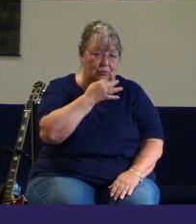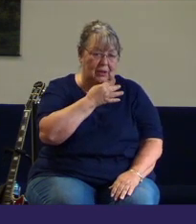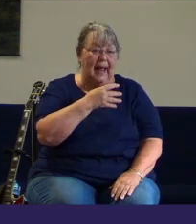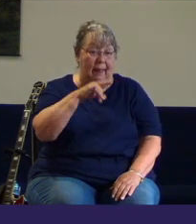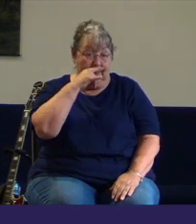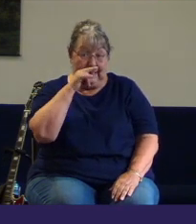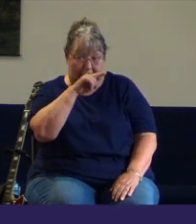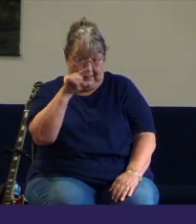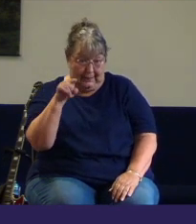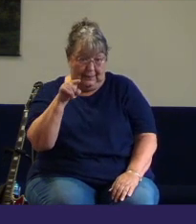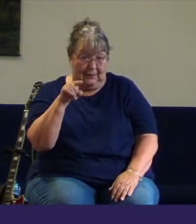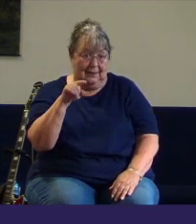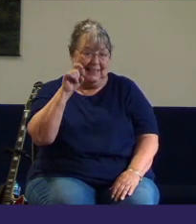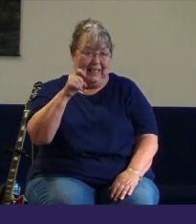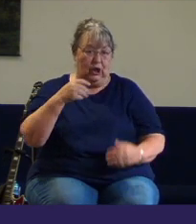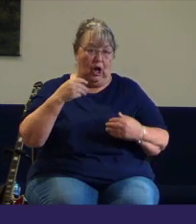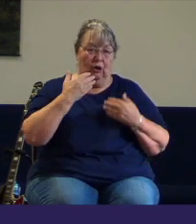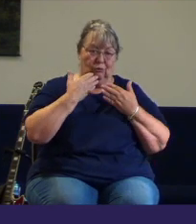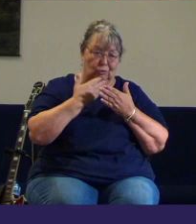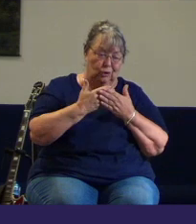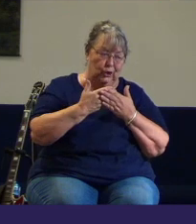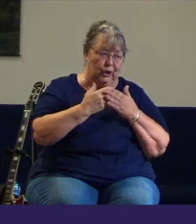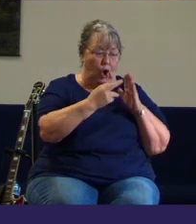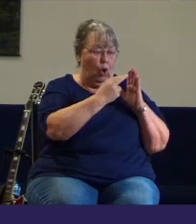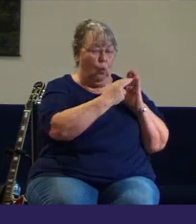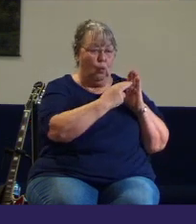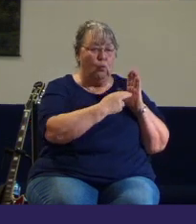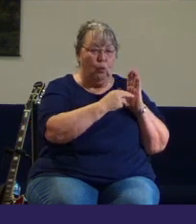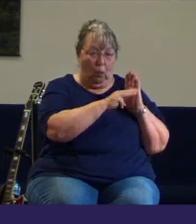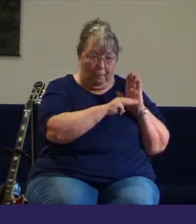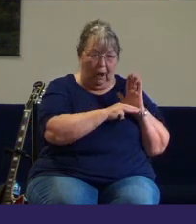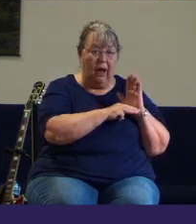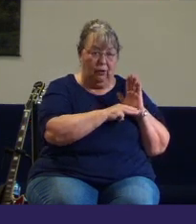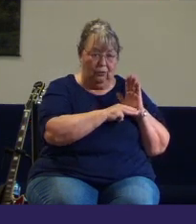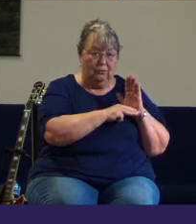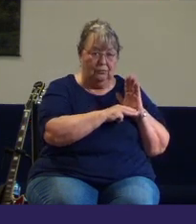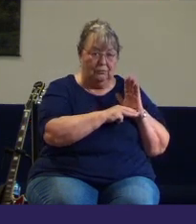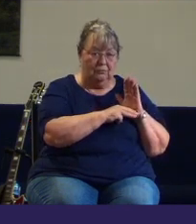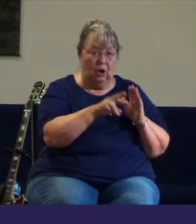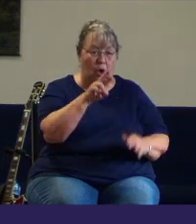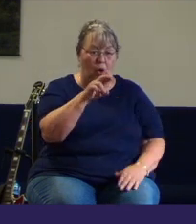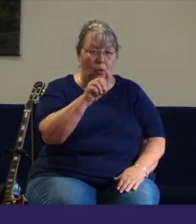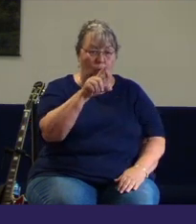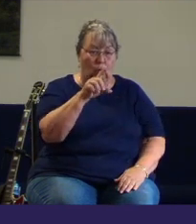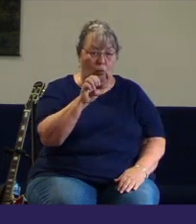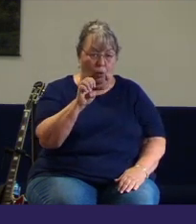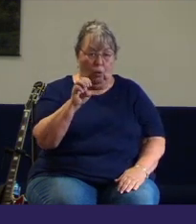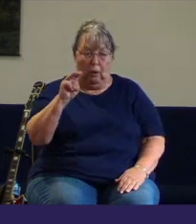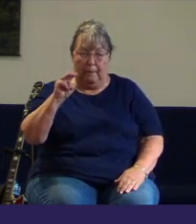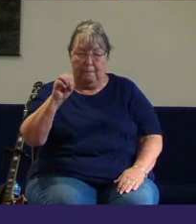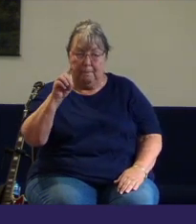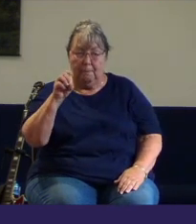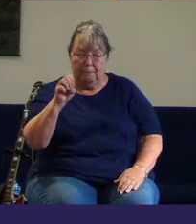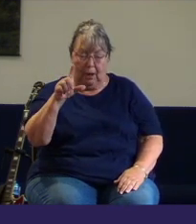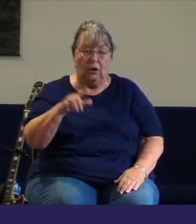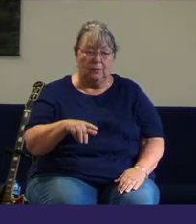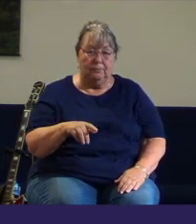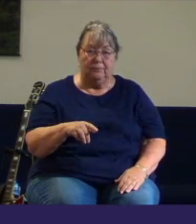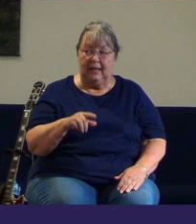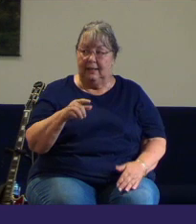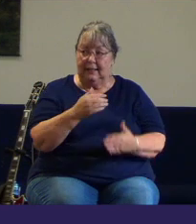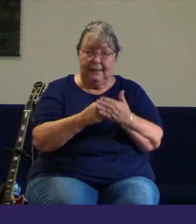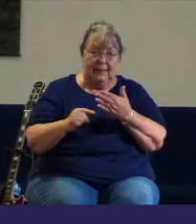their lives. Amen? Talking about role models, that's where Jesus comes in, right? Next Saturday will be our Sight and Sound